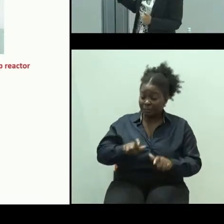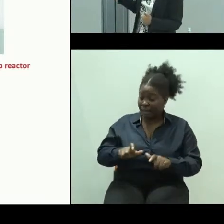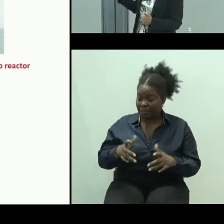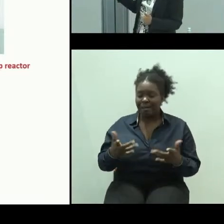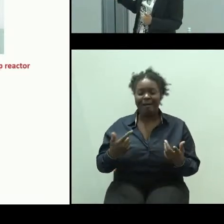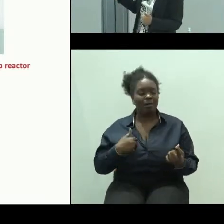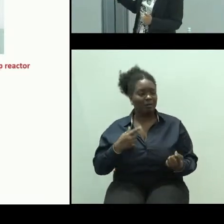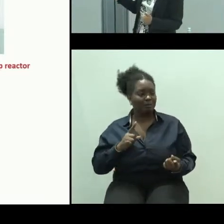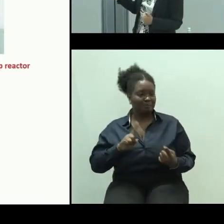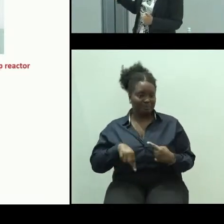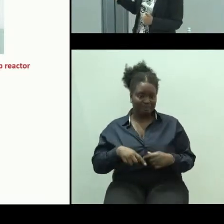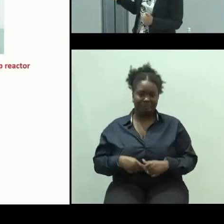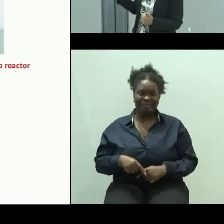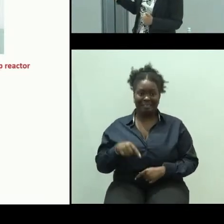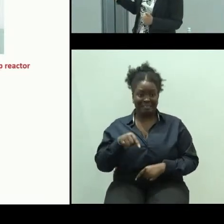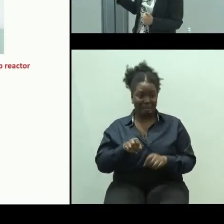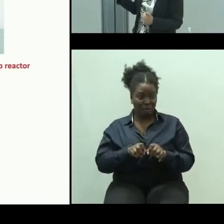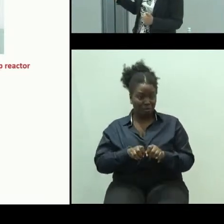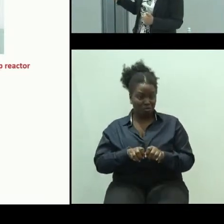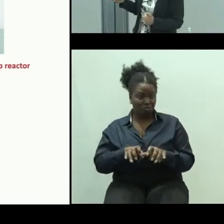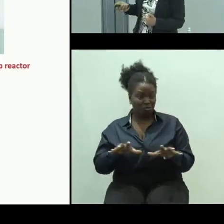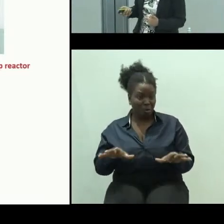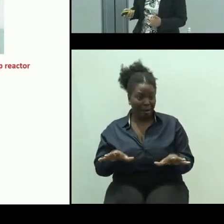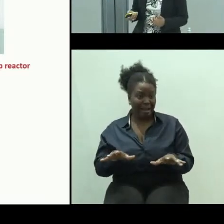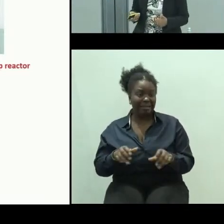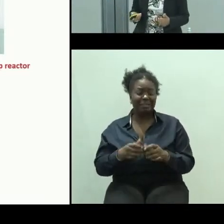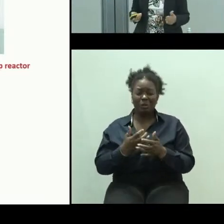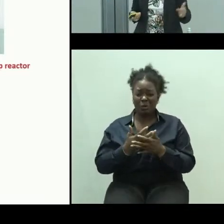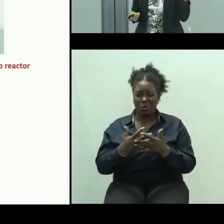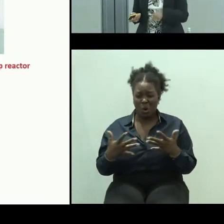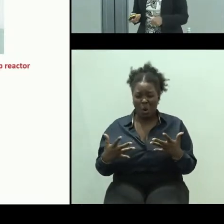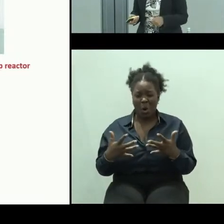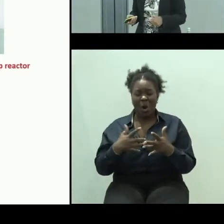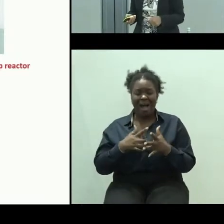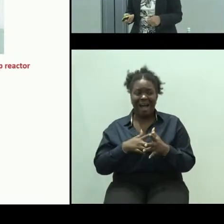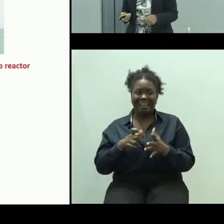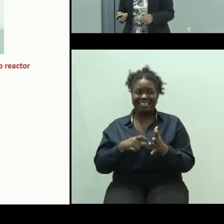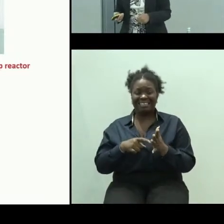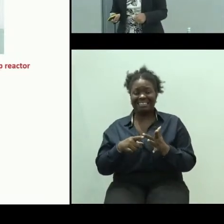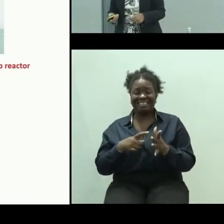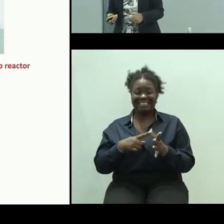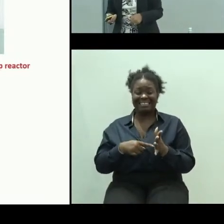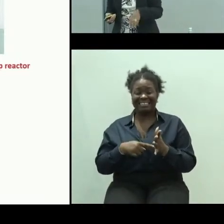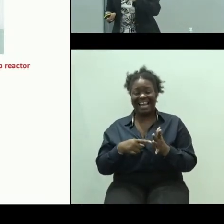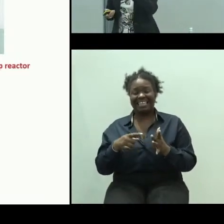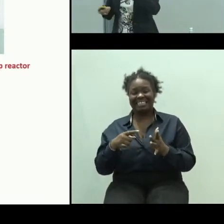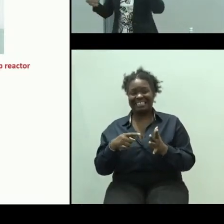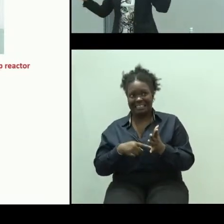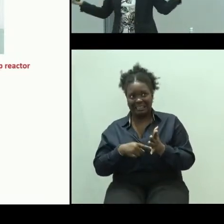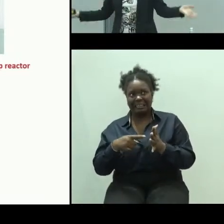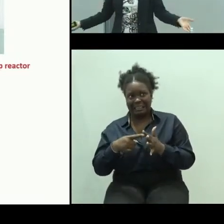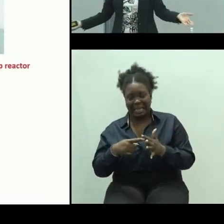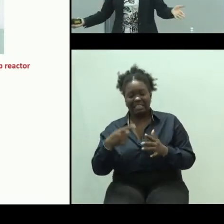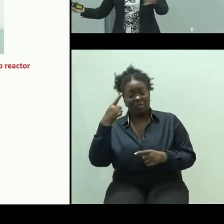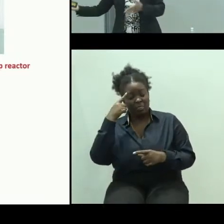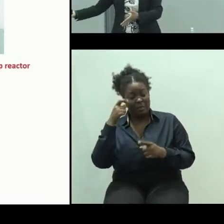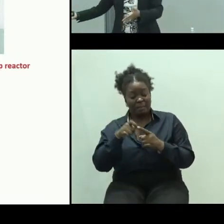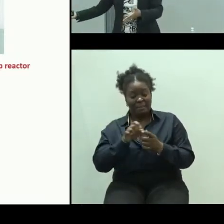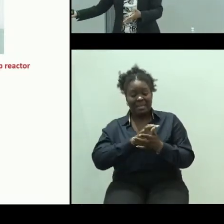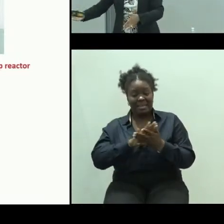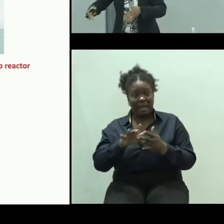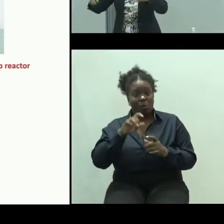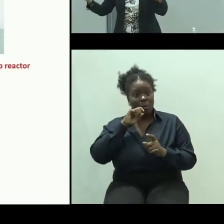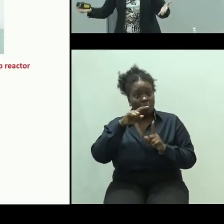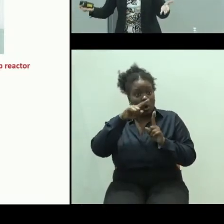well, in these strains here that are making a lot of acetate, I think that's causing the pH to go down. Yeah, it's an